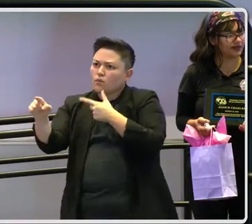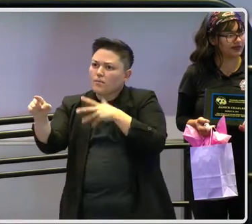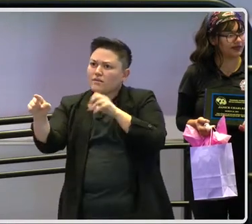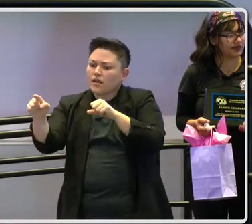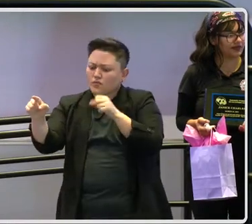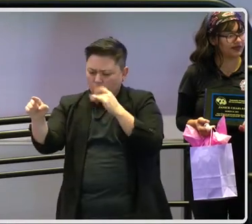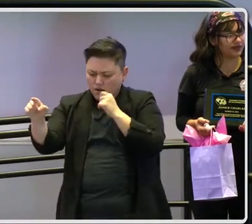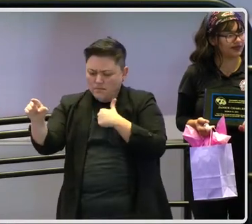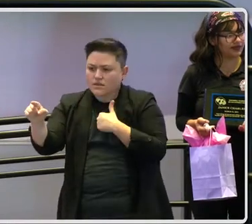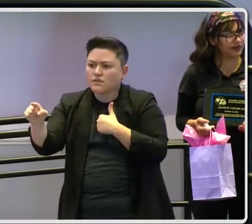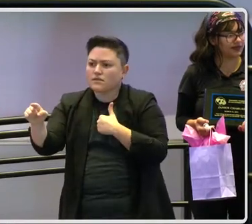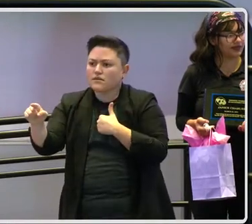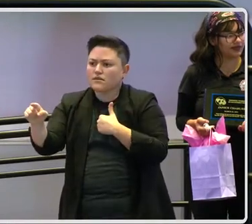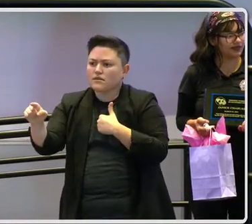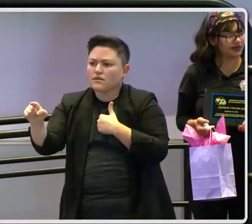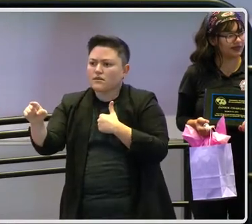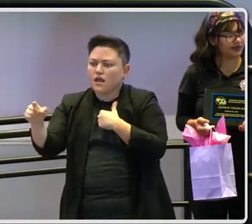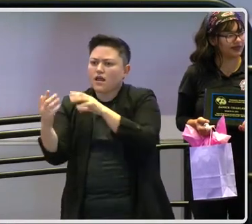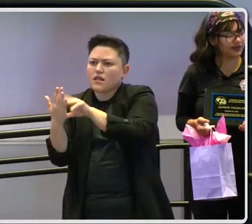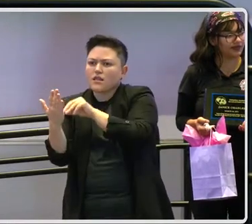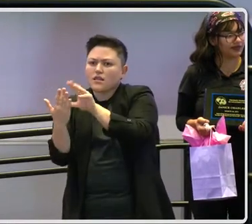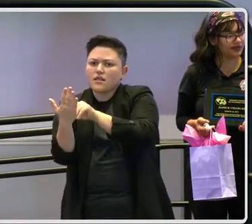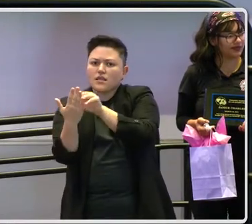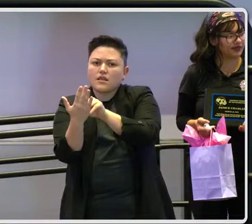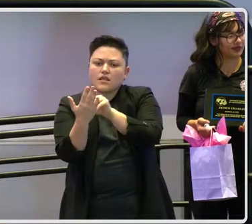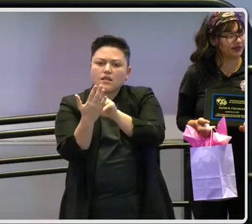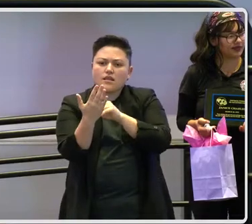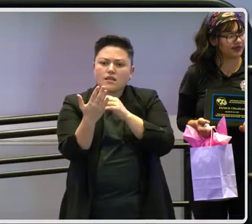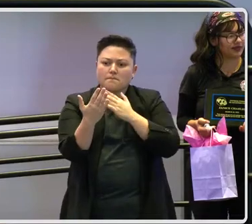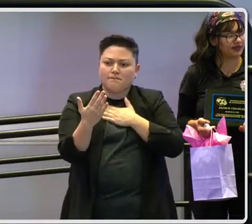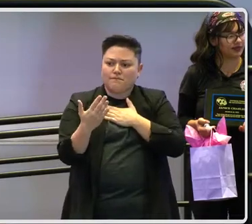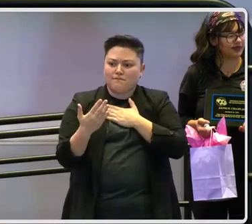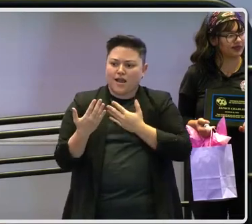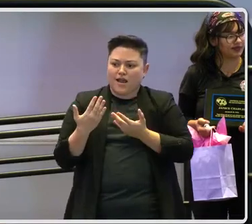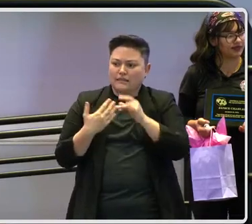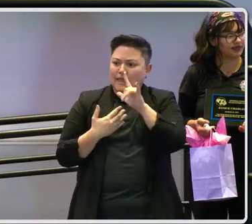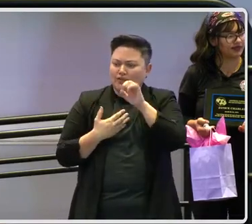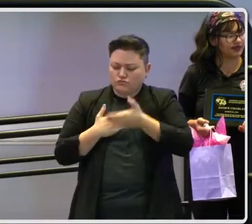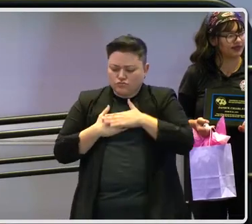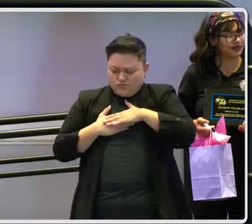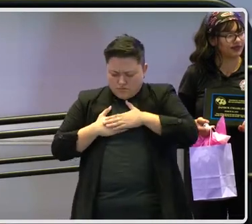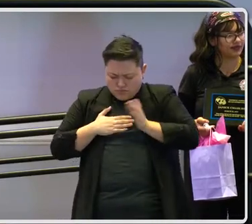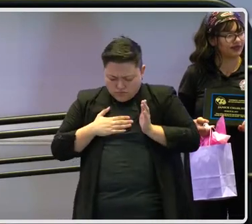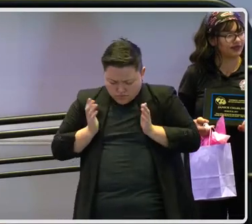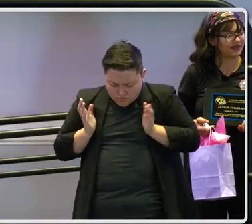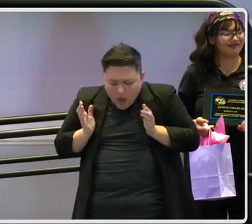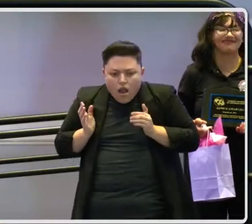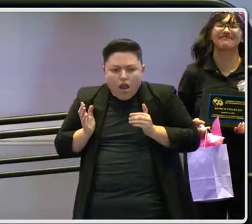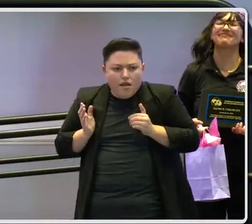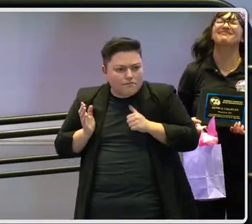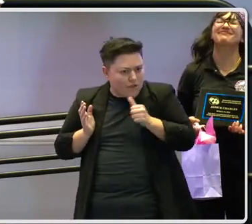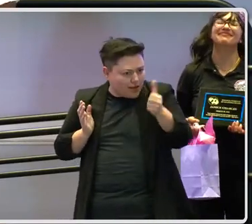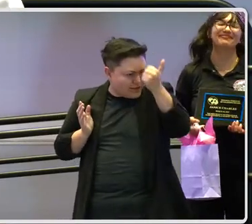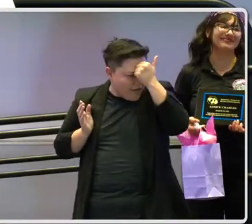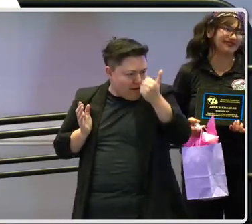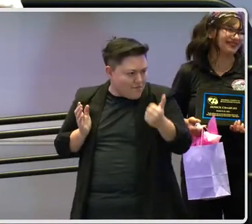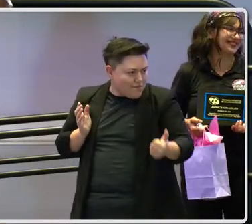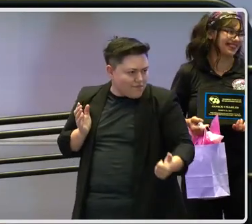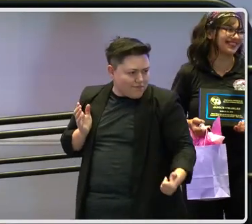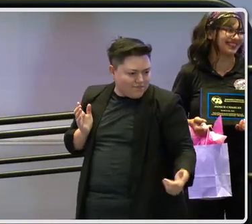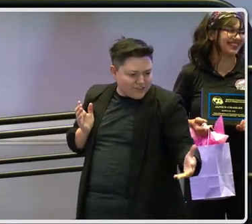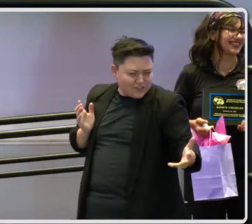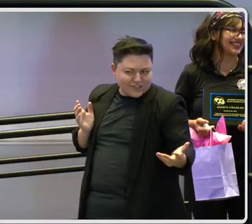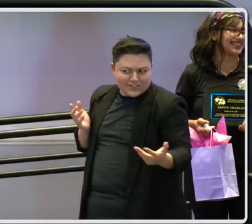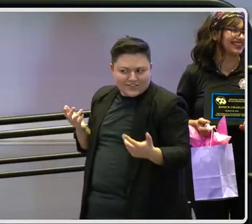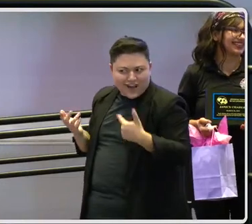that, why can't I do it? And I learned to peel back these layers. And after all, I'm not so dumb after all. I